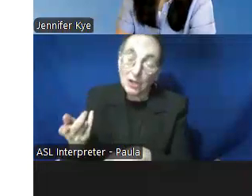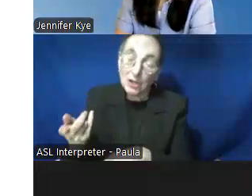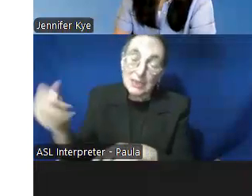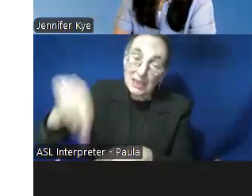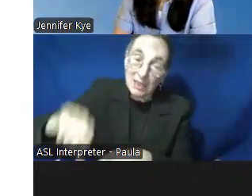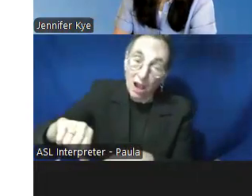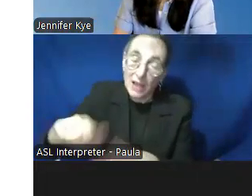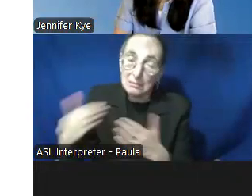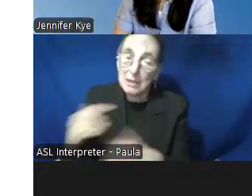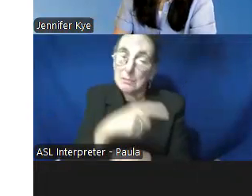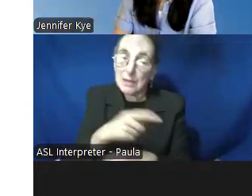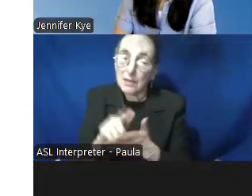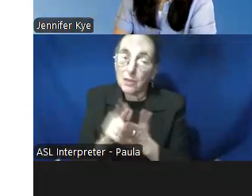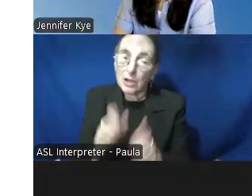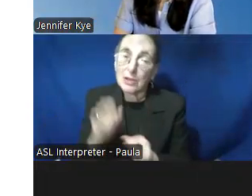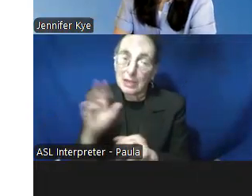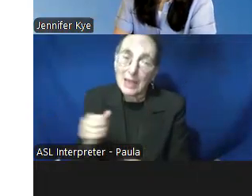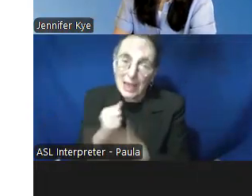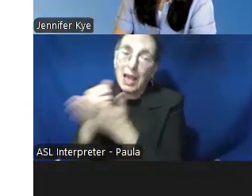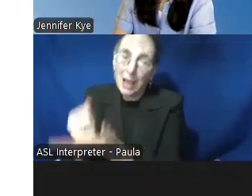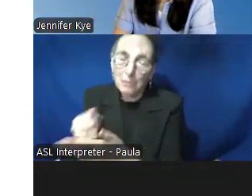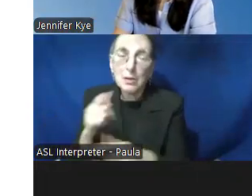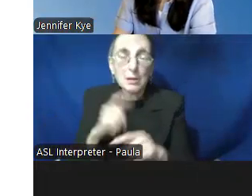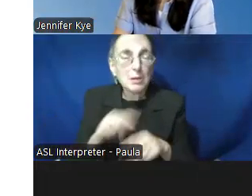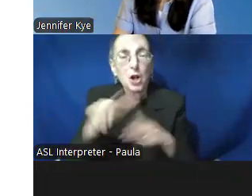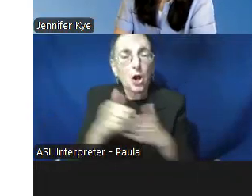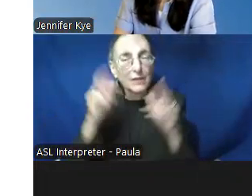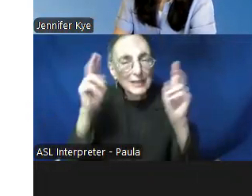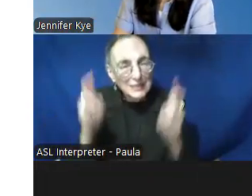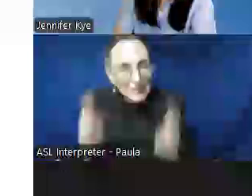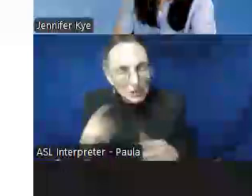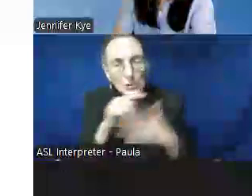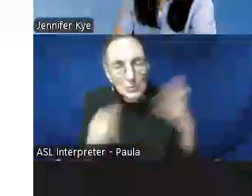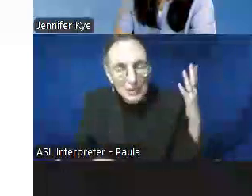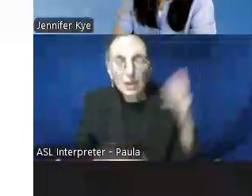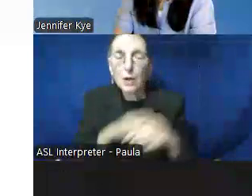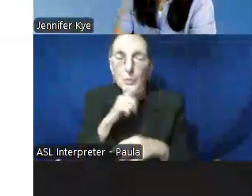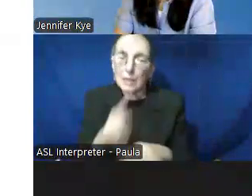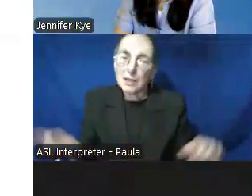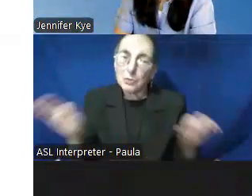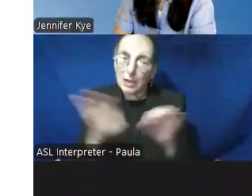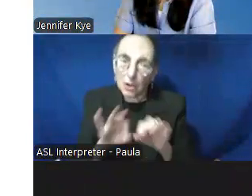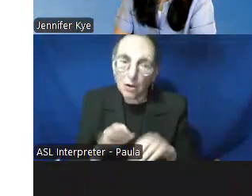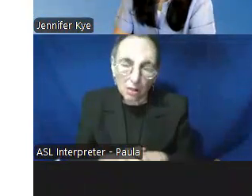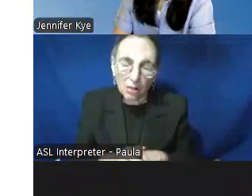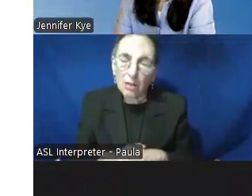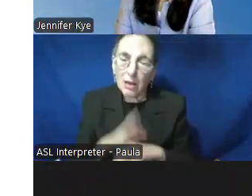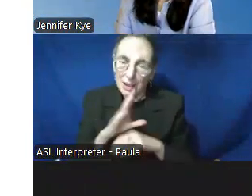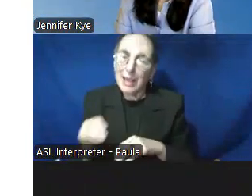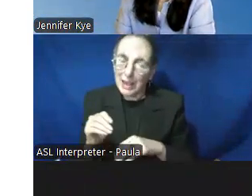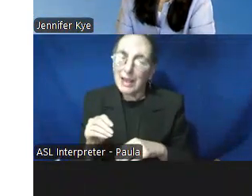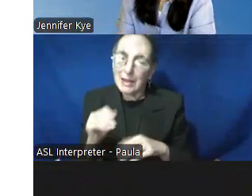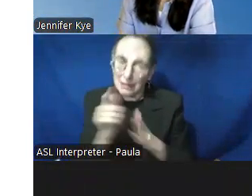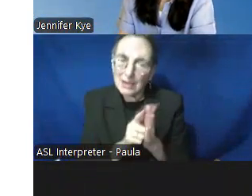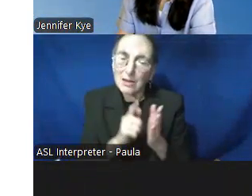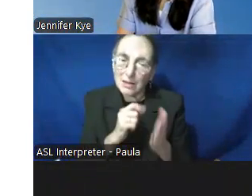point. But all of these issues, of course, are really critical, and legal aid providers will